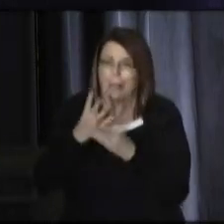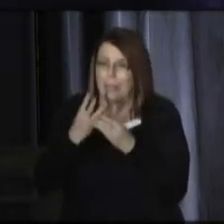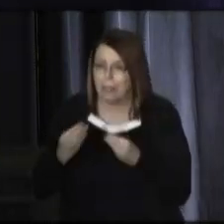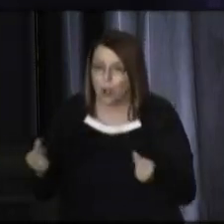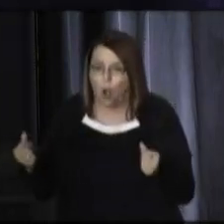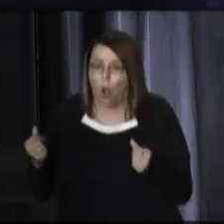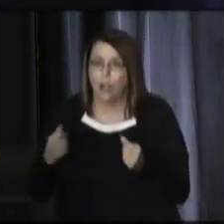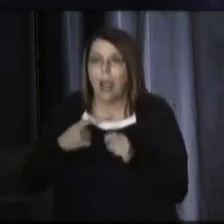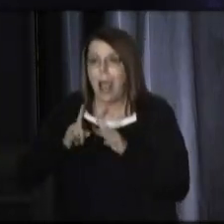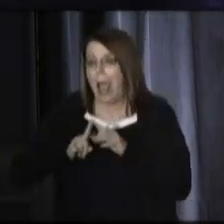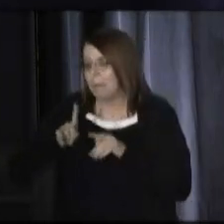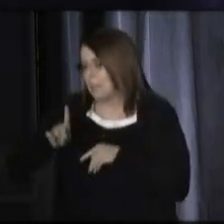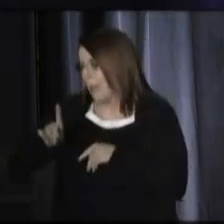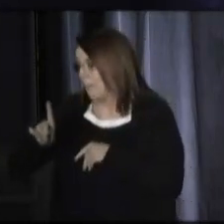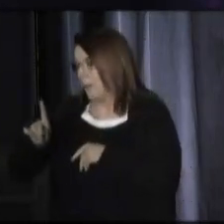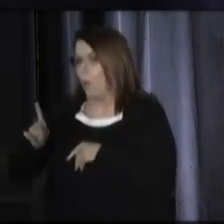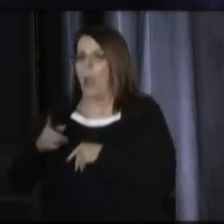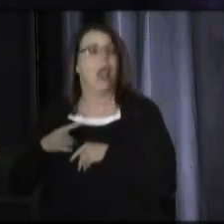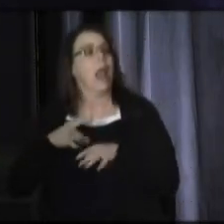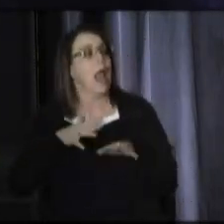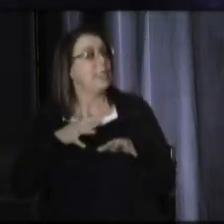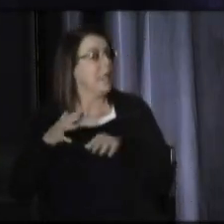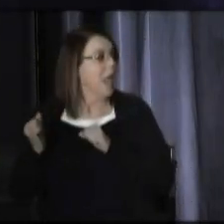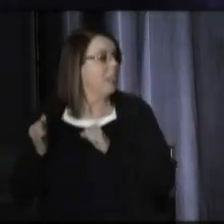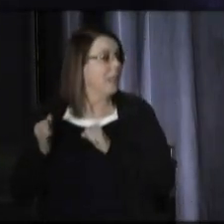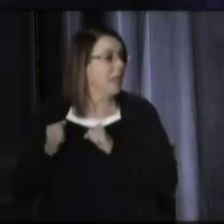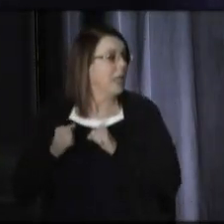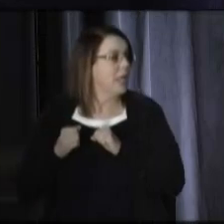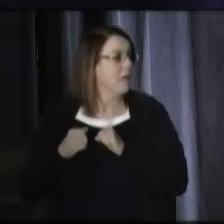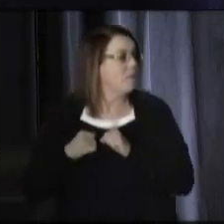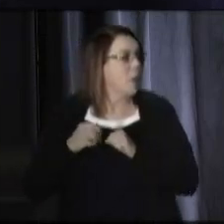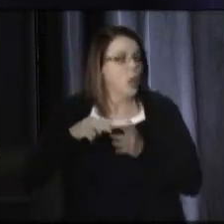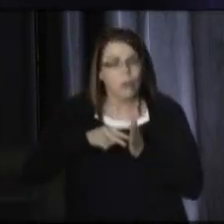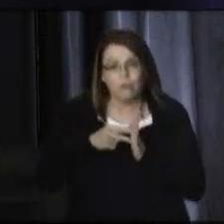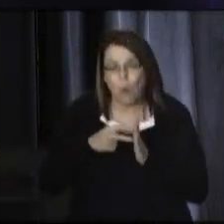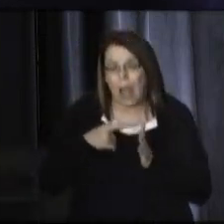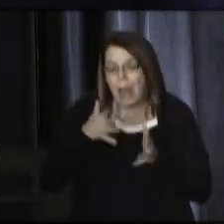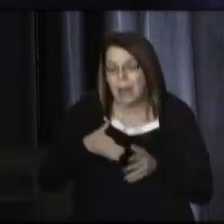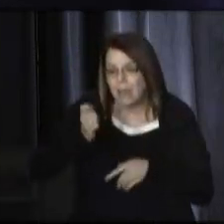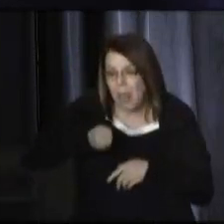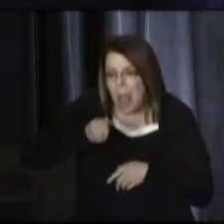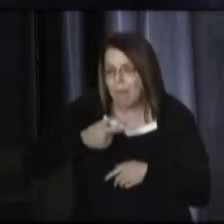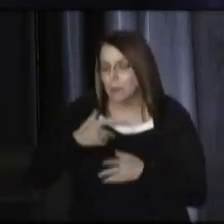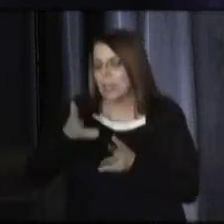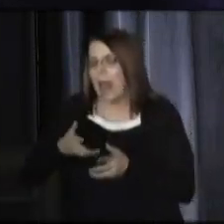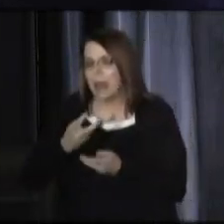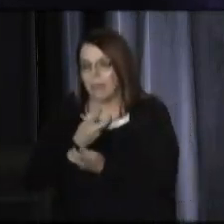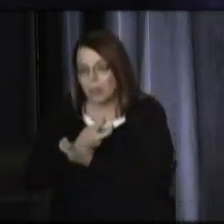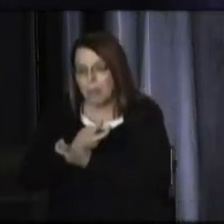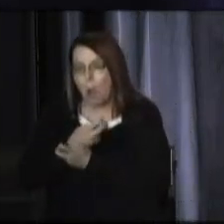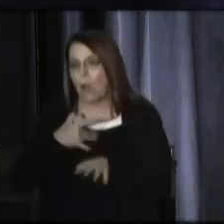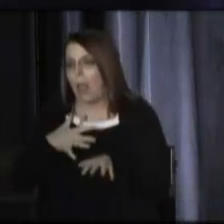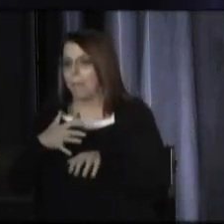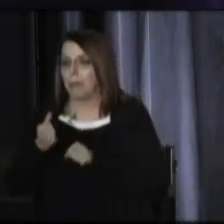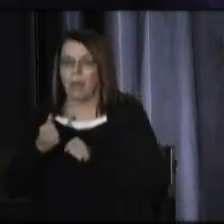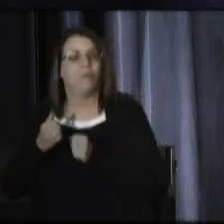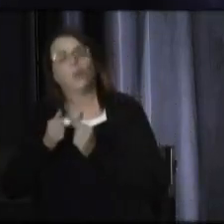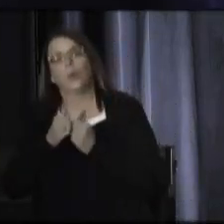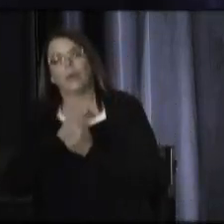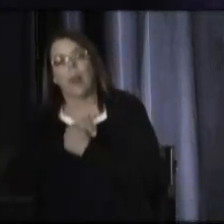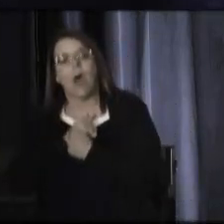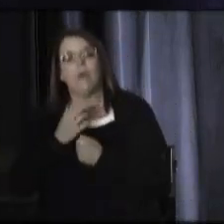didn't use all the Fulbright money. I brought it back to the United States so I could live on it. But while I was out there, I